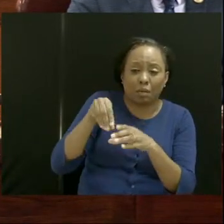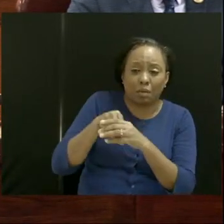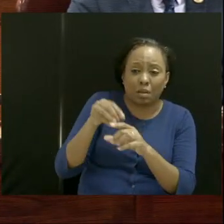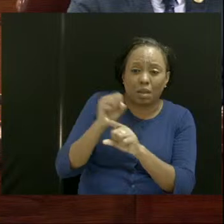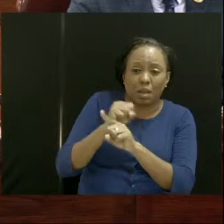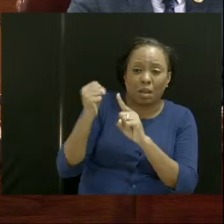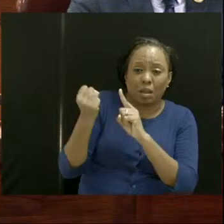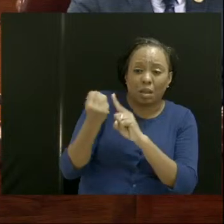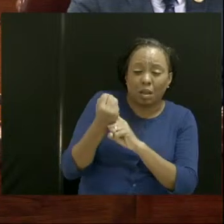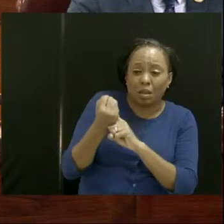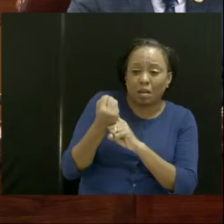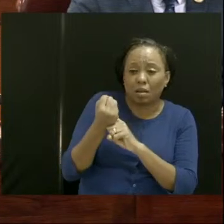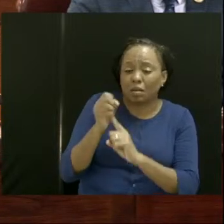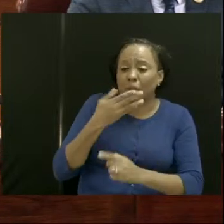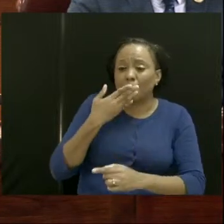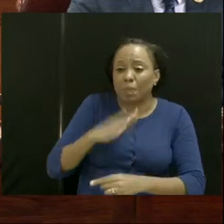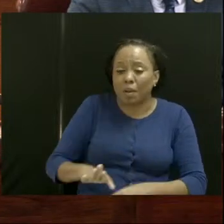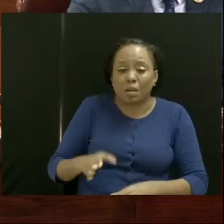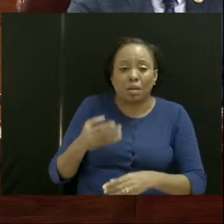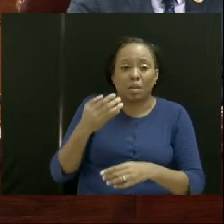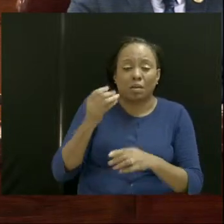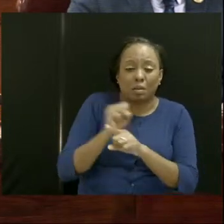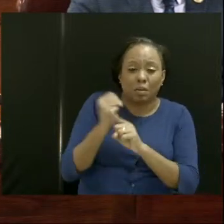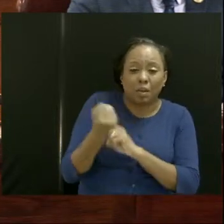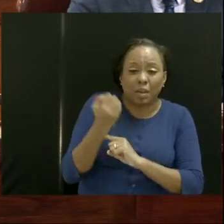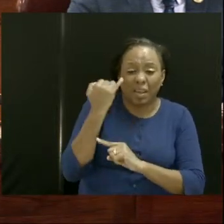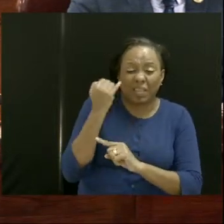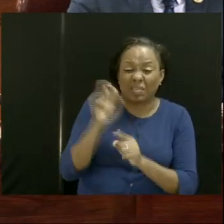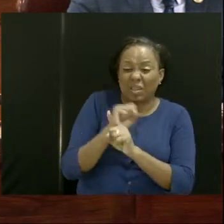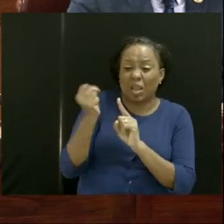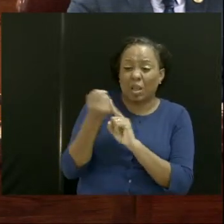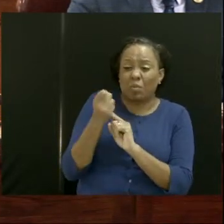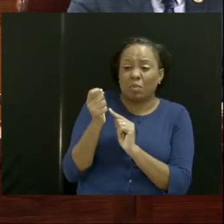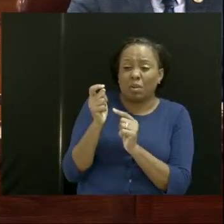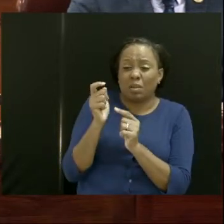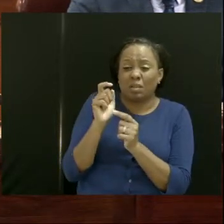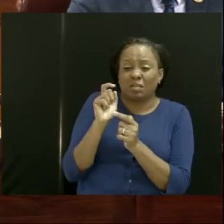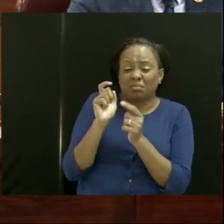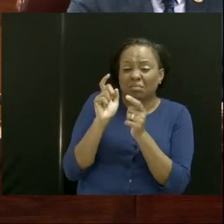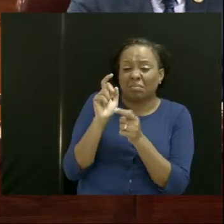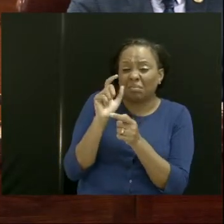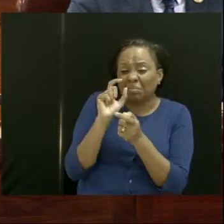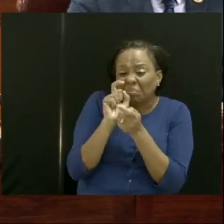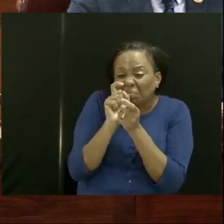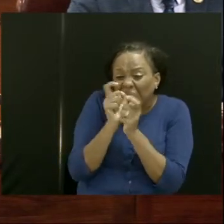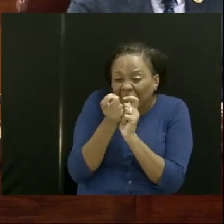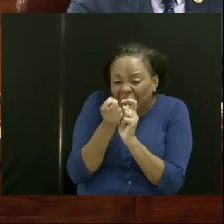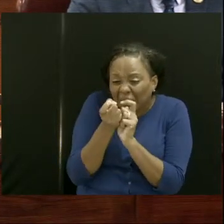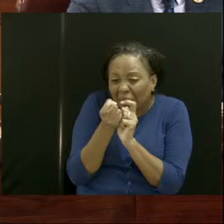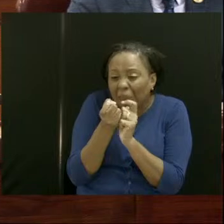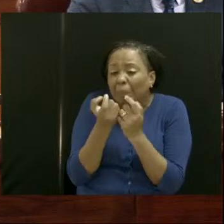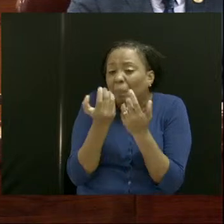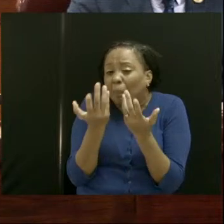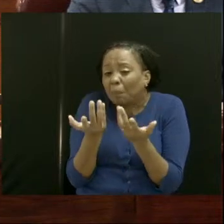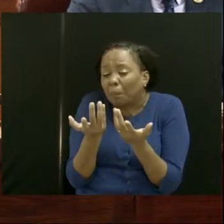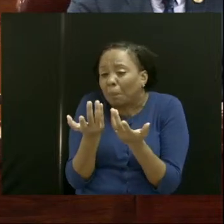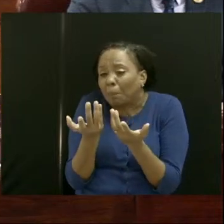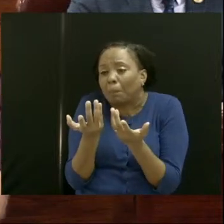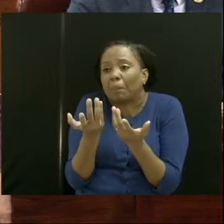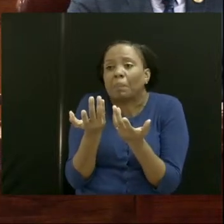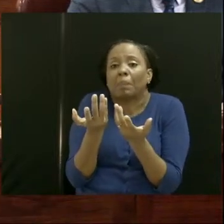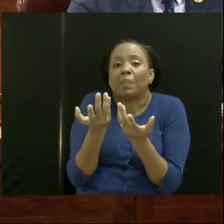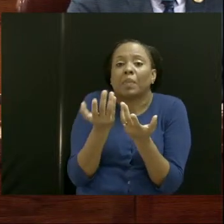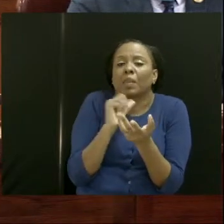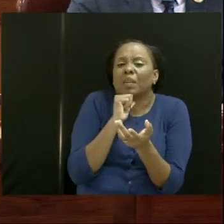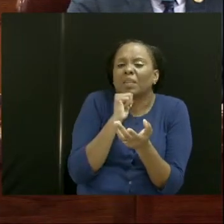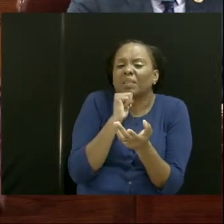still down in the well. Your experience is that you are still in the well. So the growth